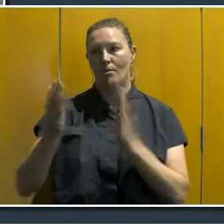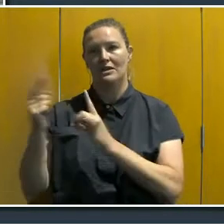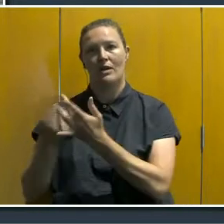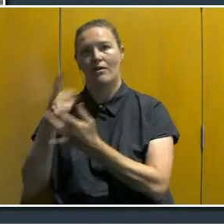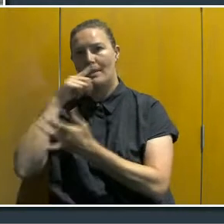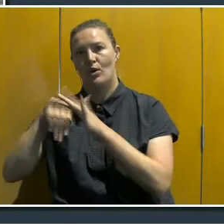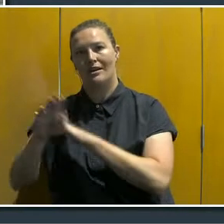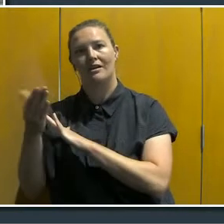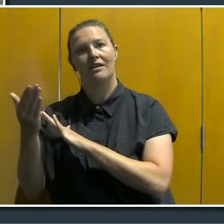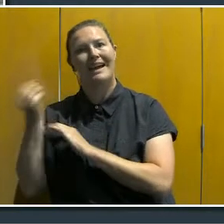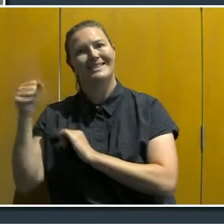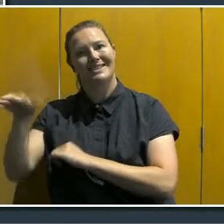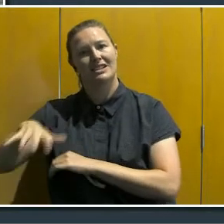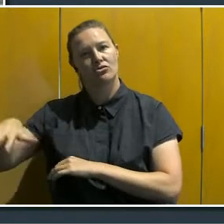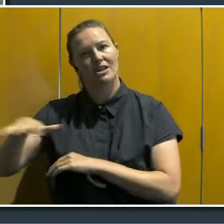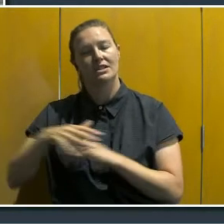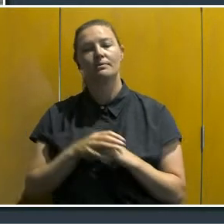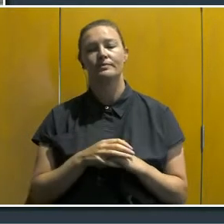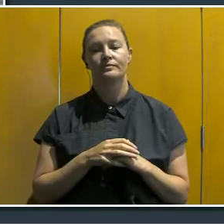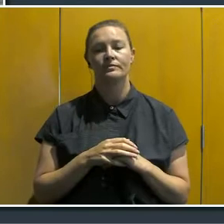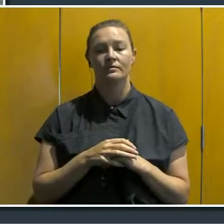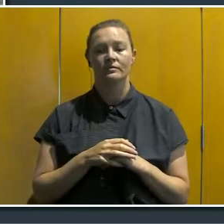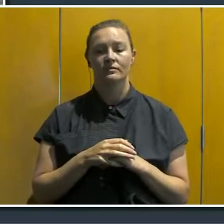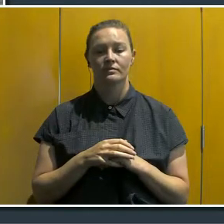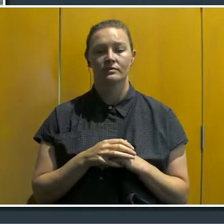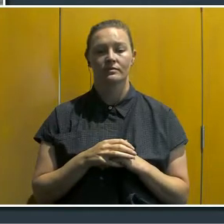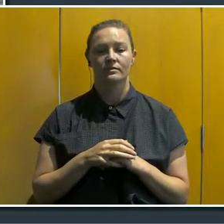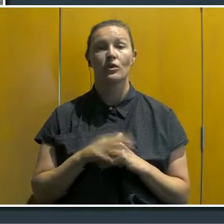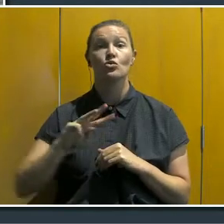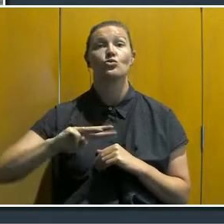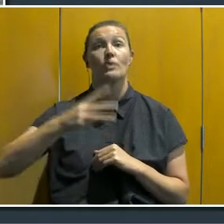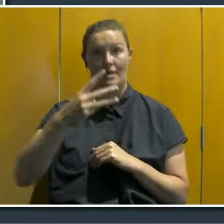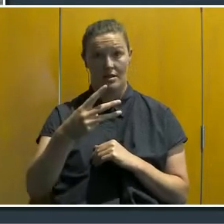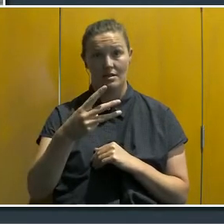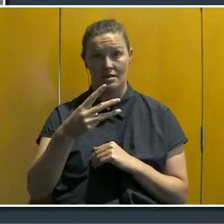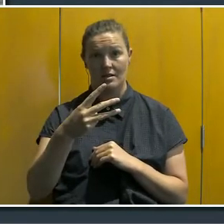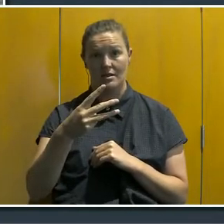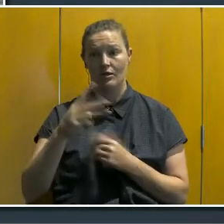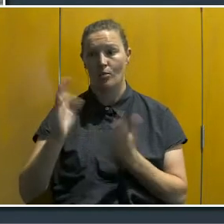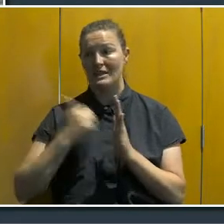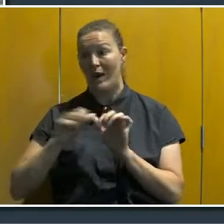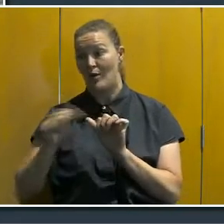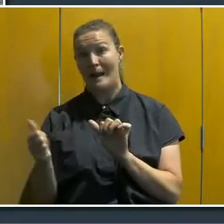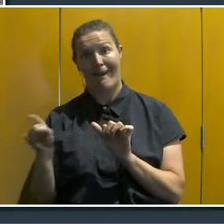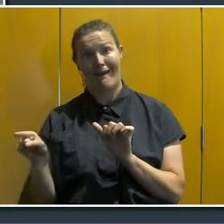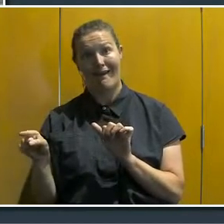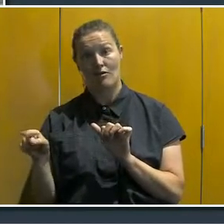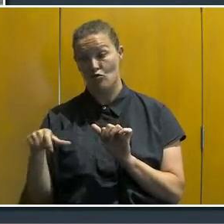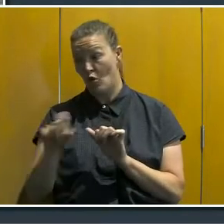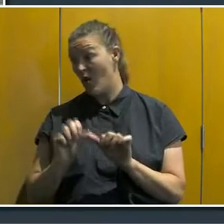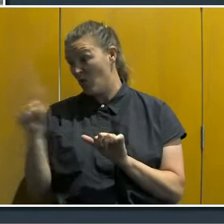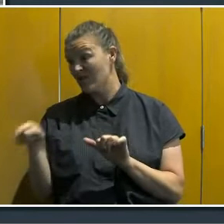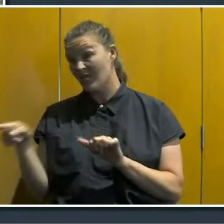properties. So I reiterate that is a rating differential rate triple that of our neighbours just across the